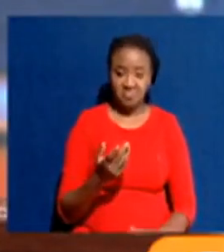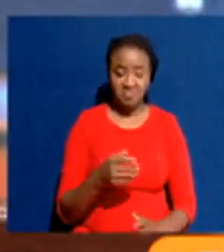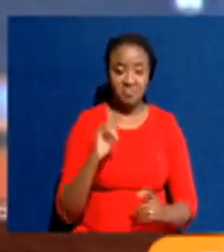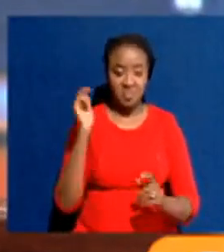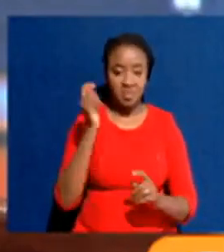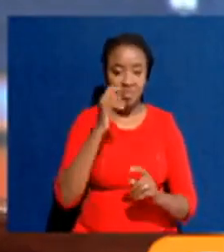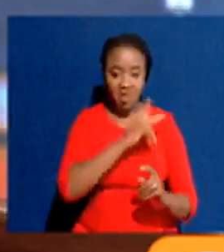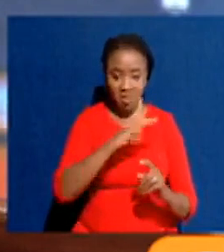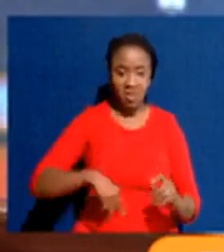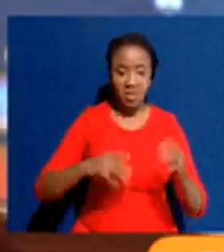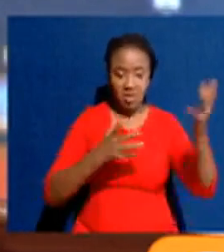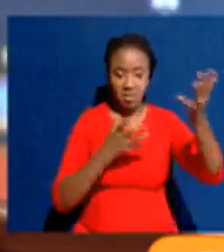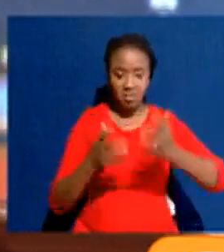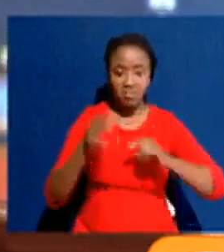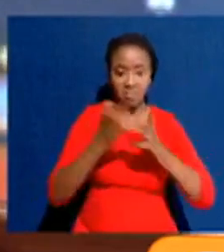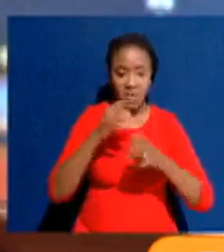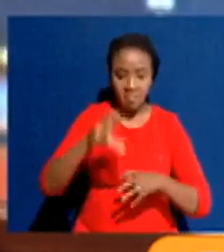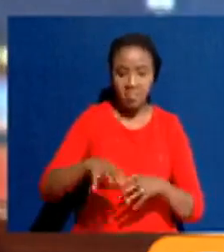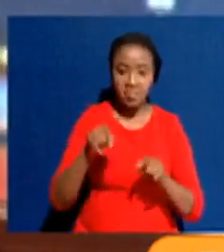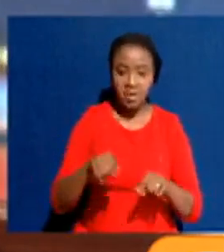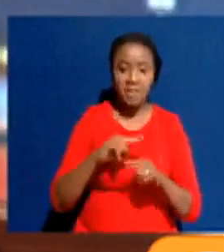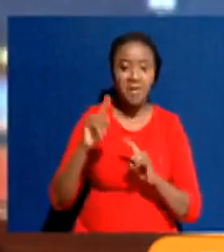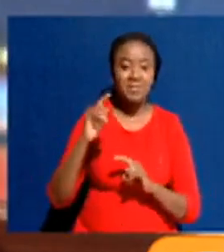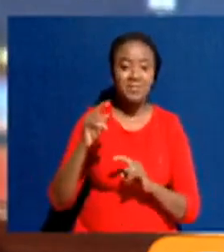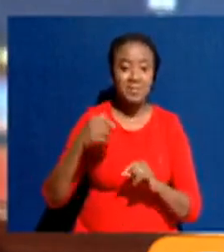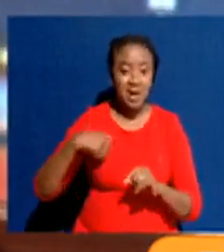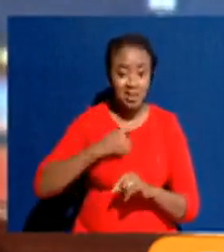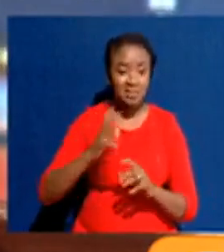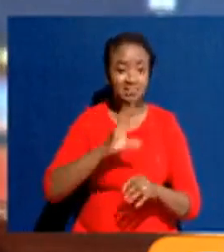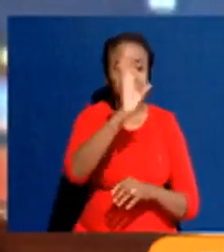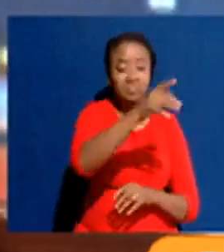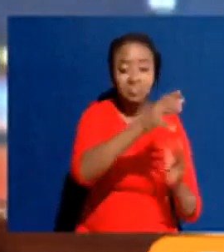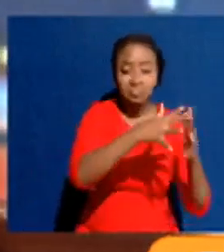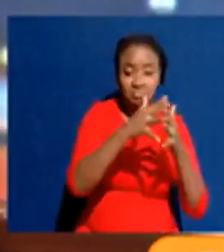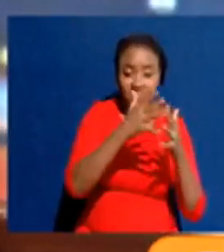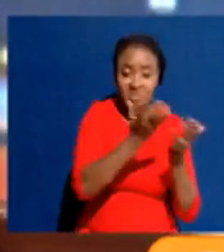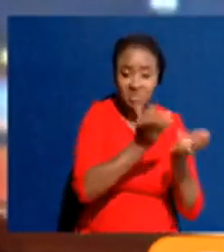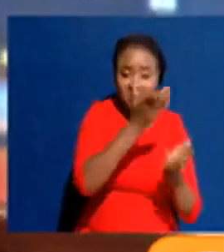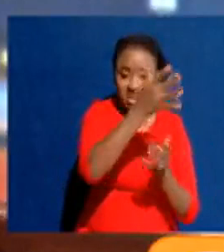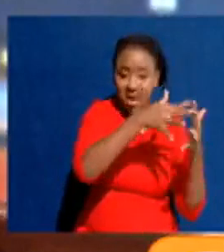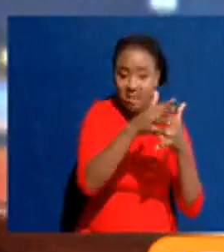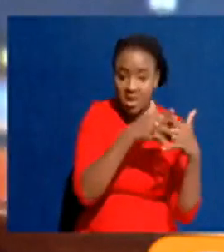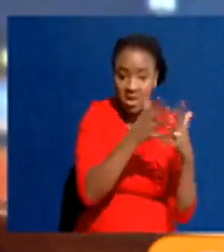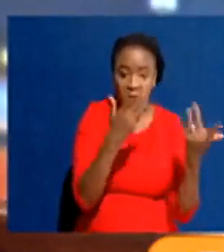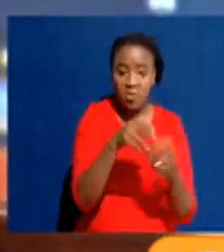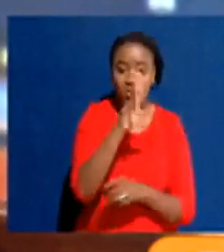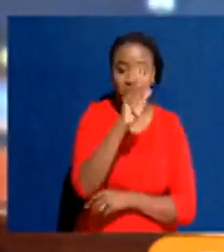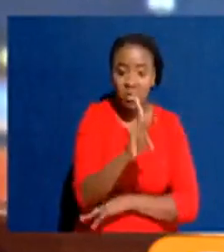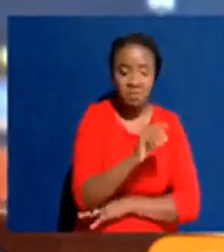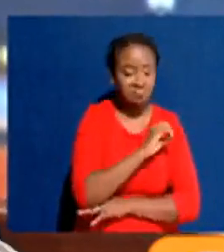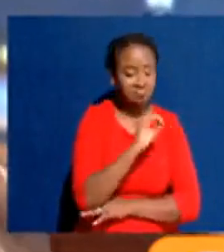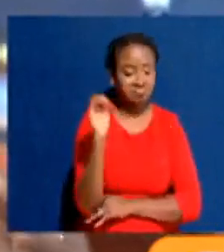here. Okay, so there is that economic empowerment that we never achieved, and it